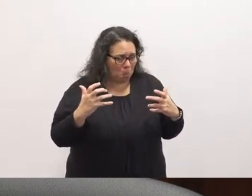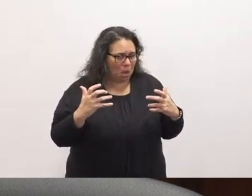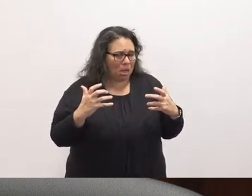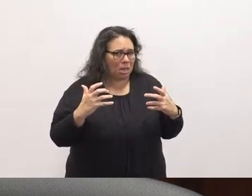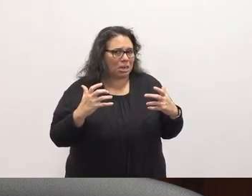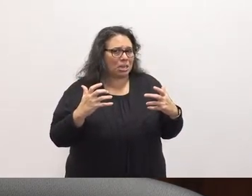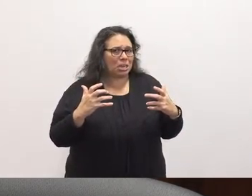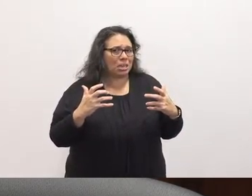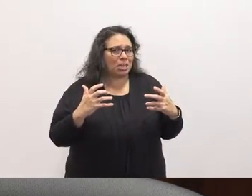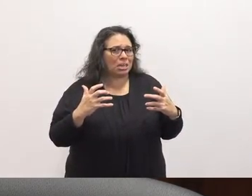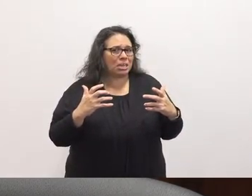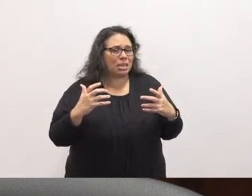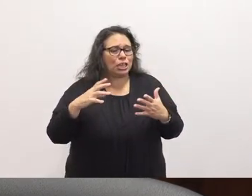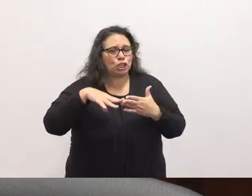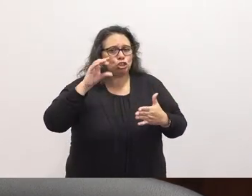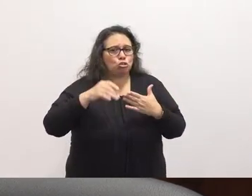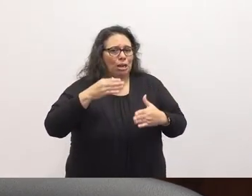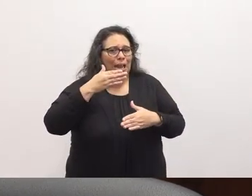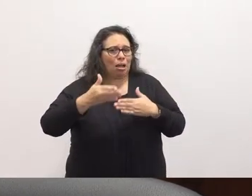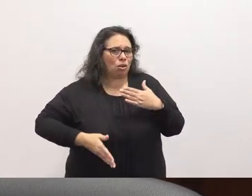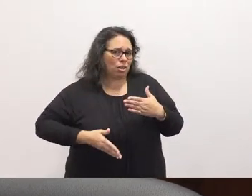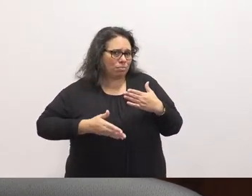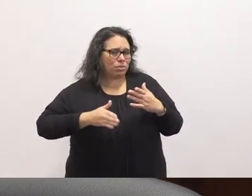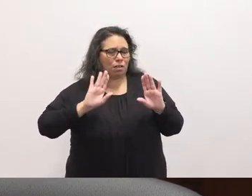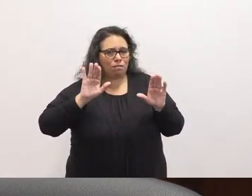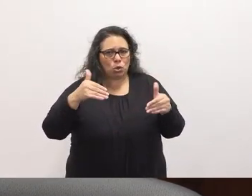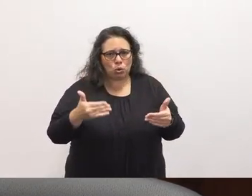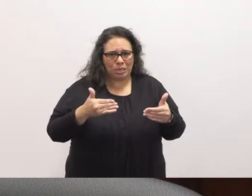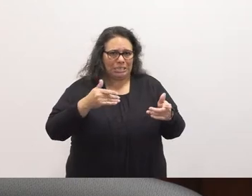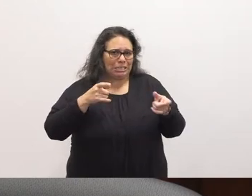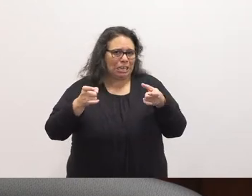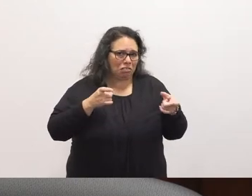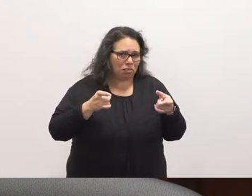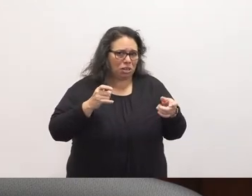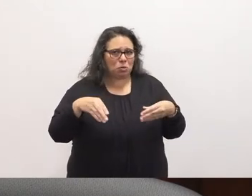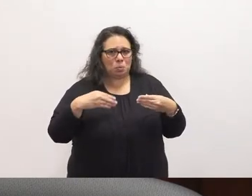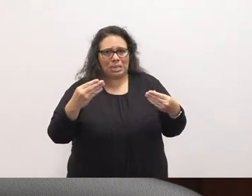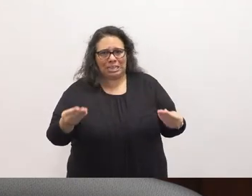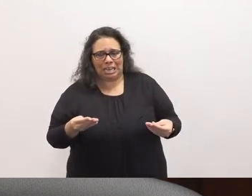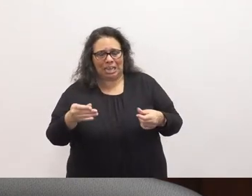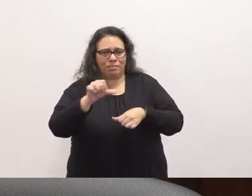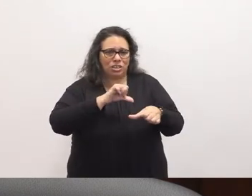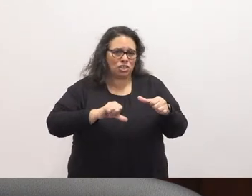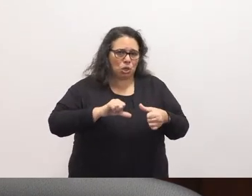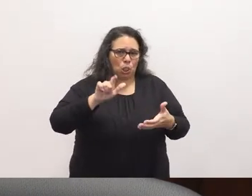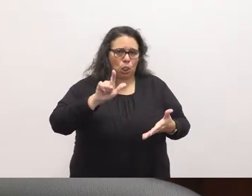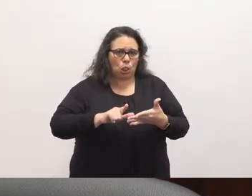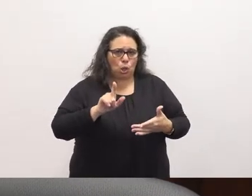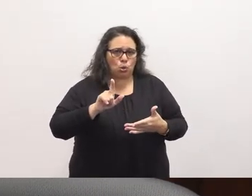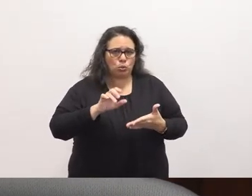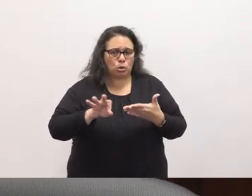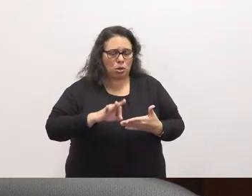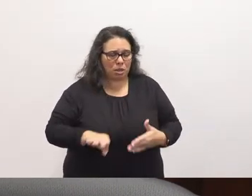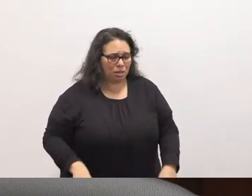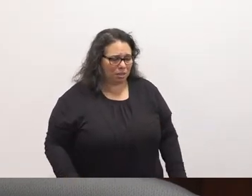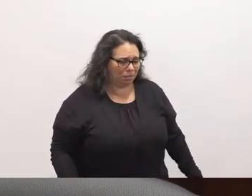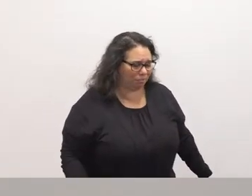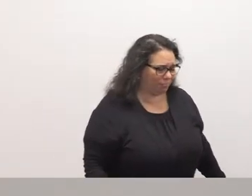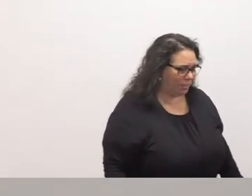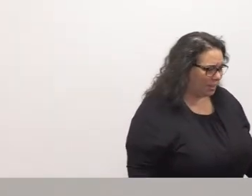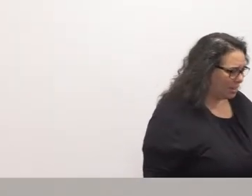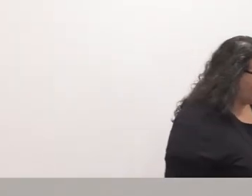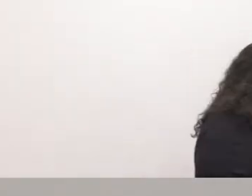around our student outcomes-focused governance, and we all gave each other low scores using that tool. And didn't we talk